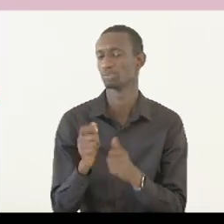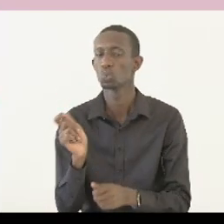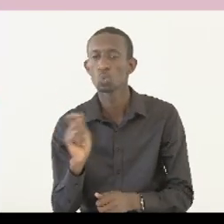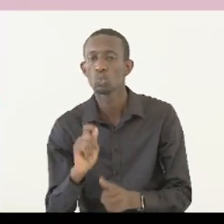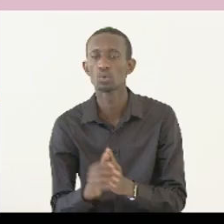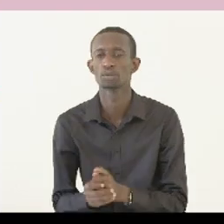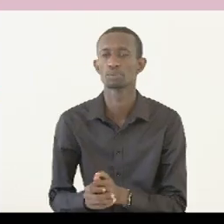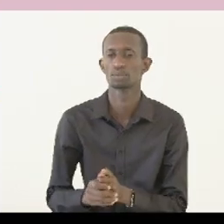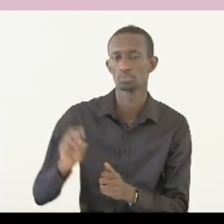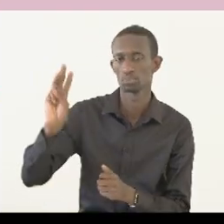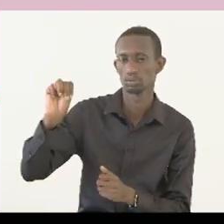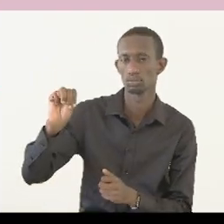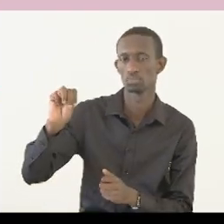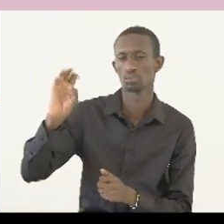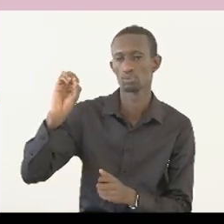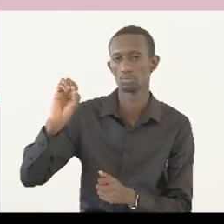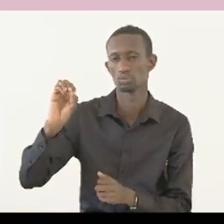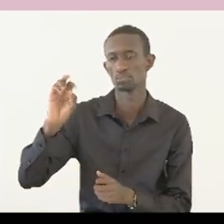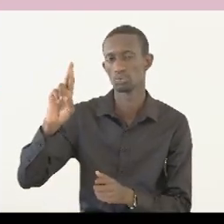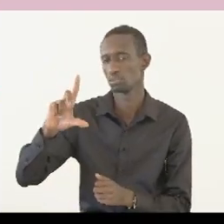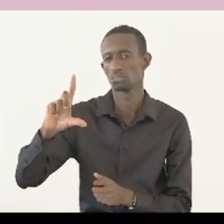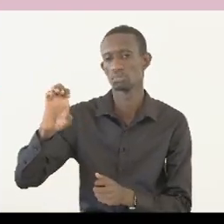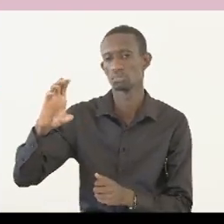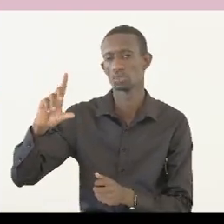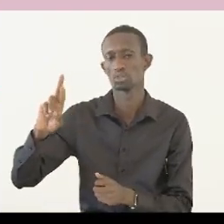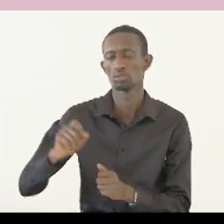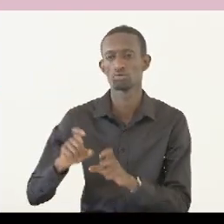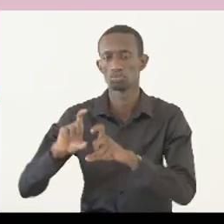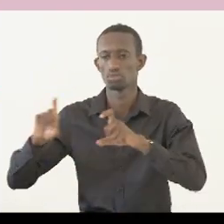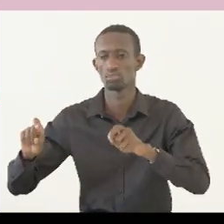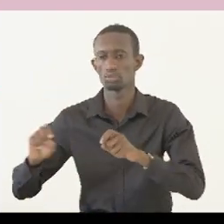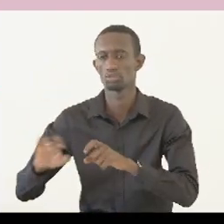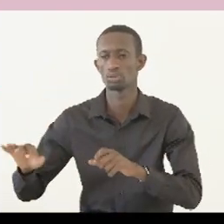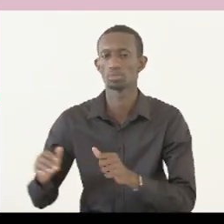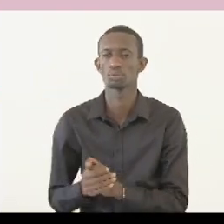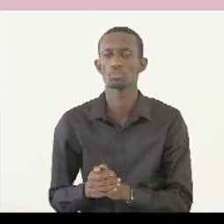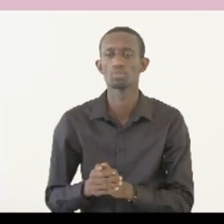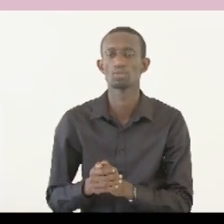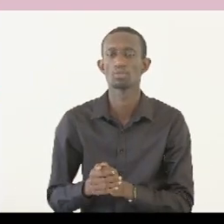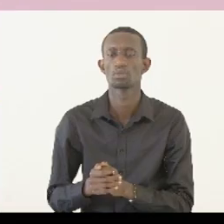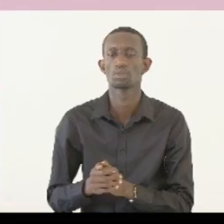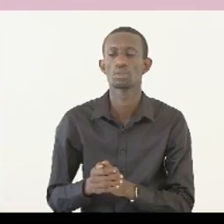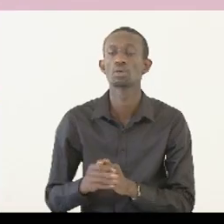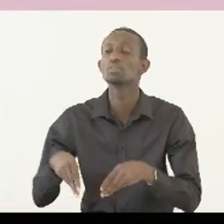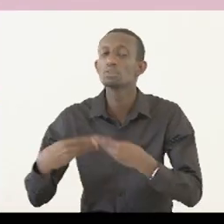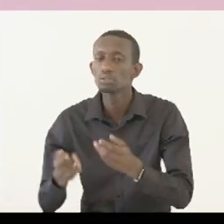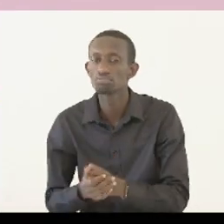various compounds and name the various